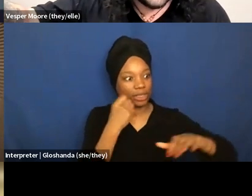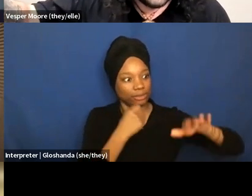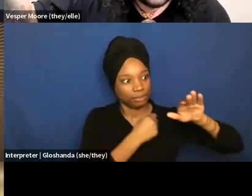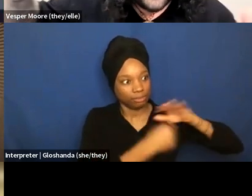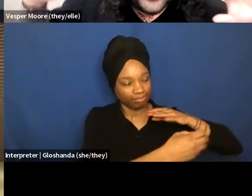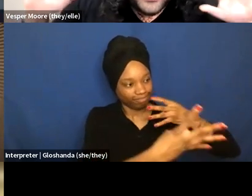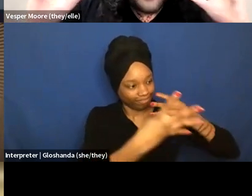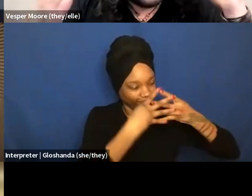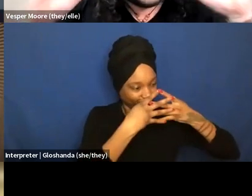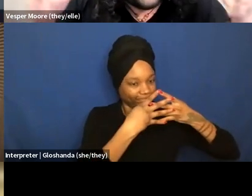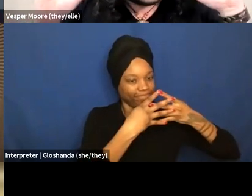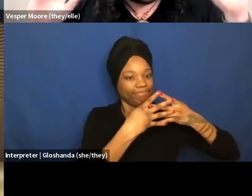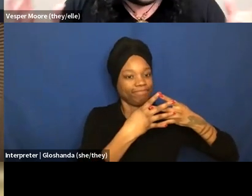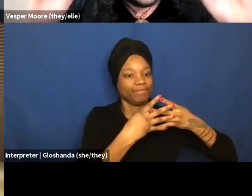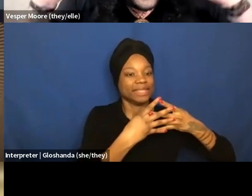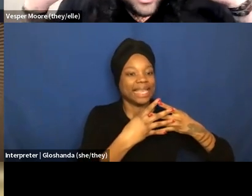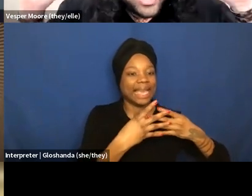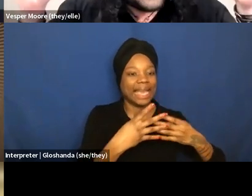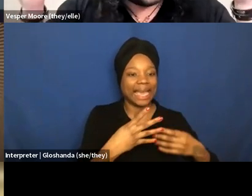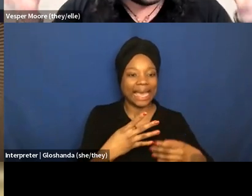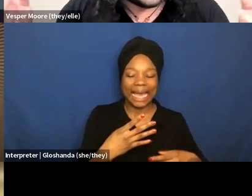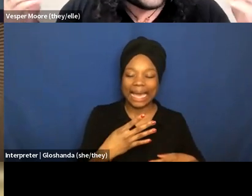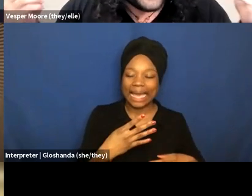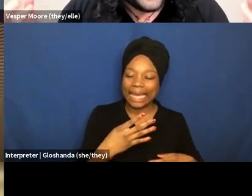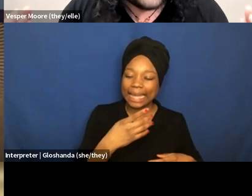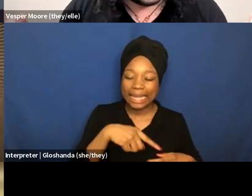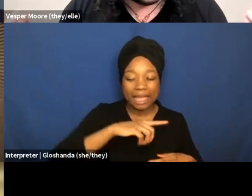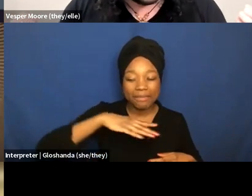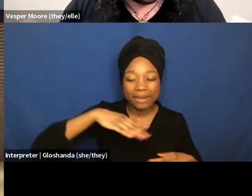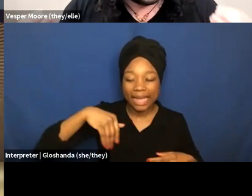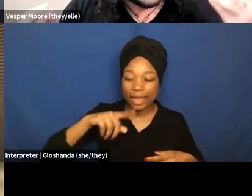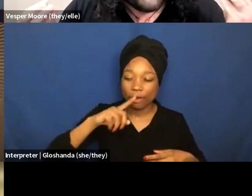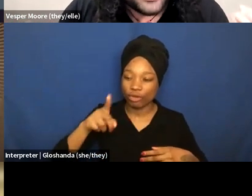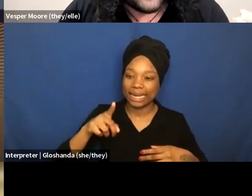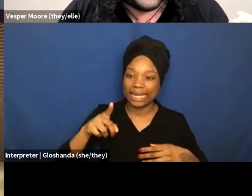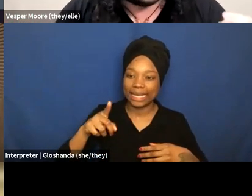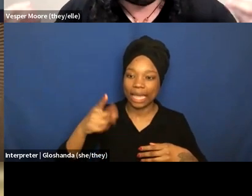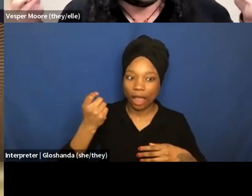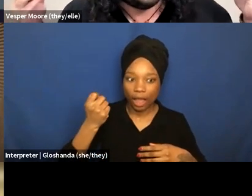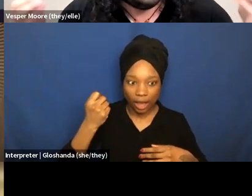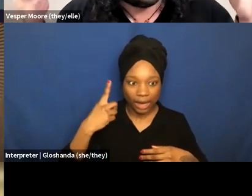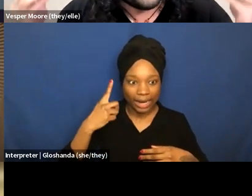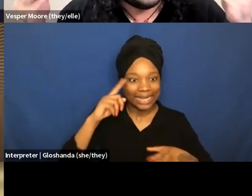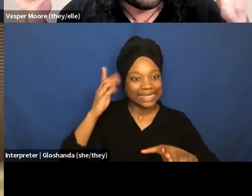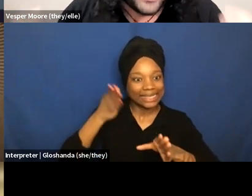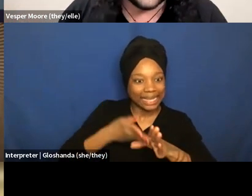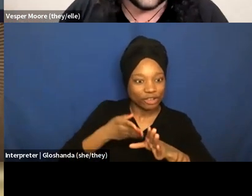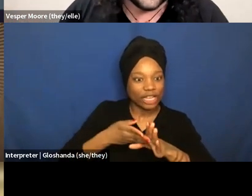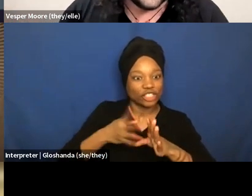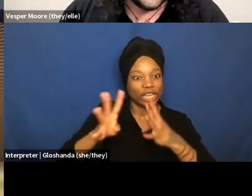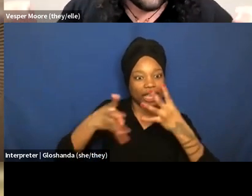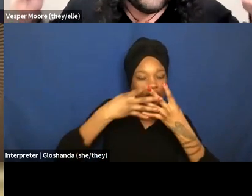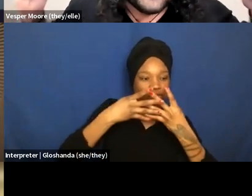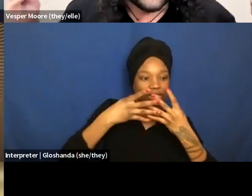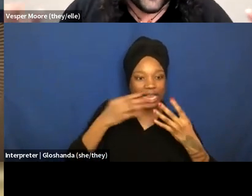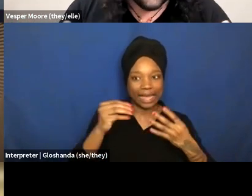right? And they haven't really quite contextualized psychiatric incarceration and mass surveillance because we've grown dependent on